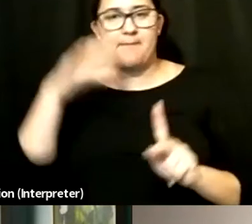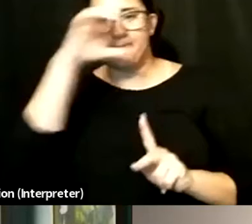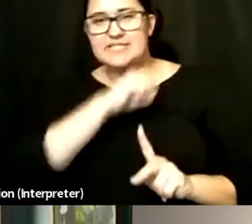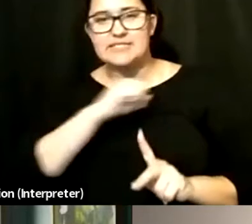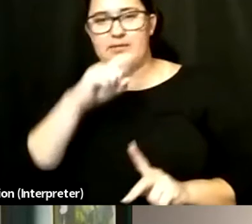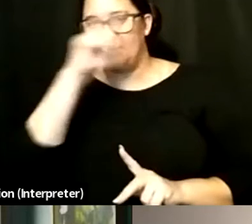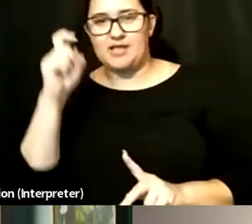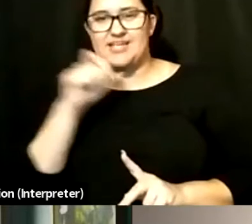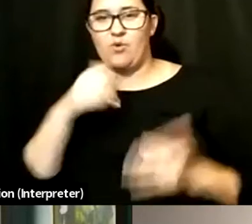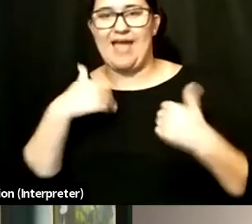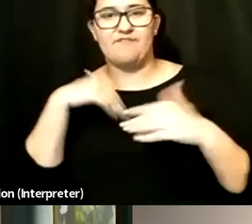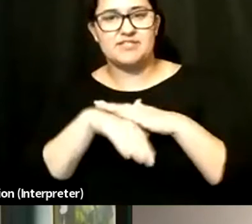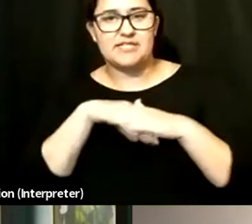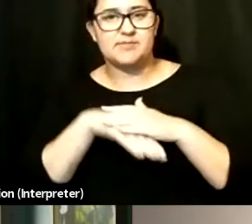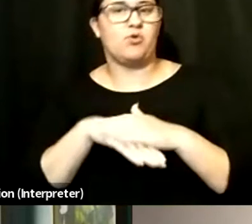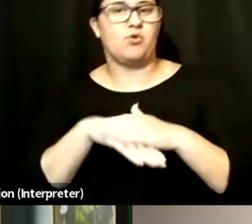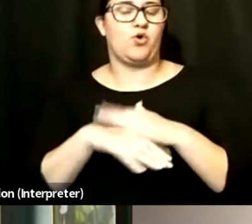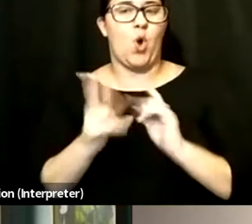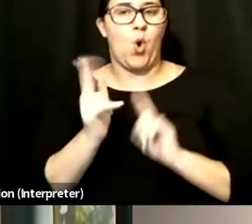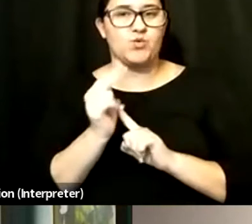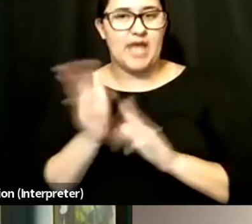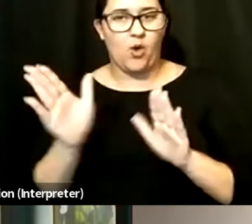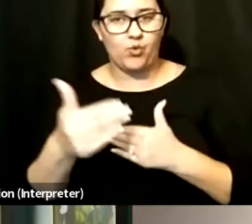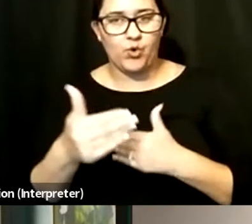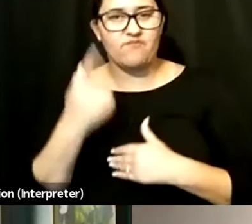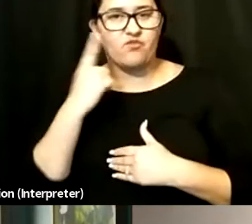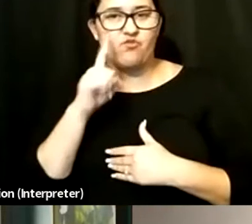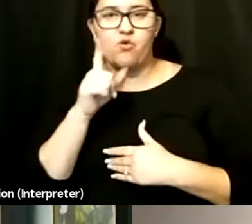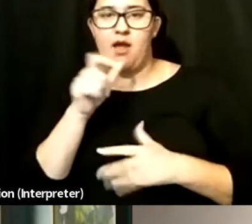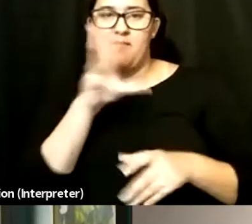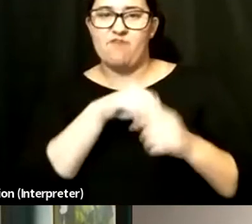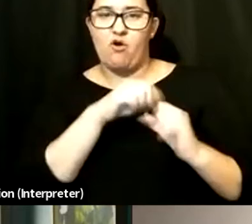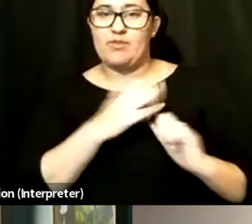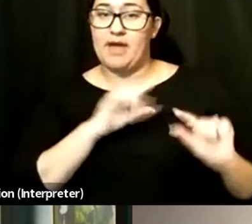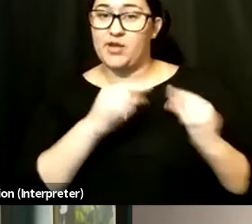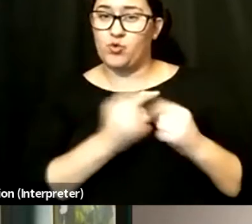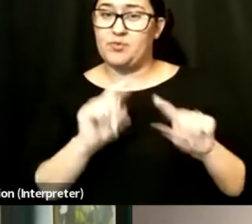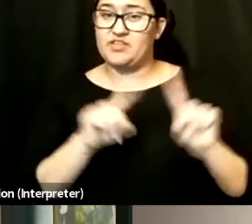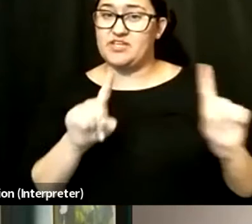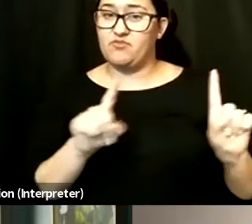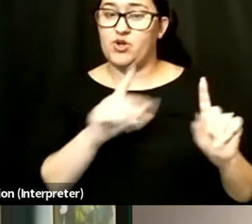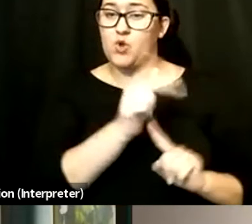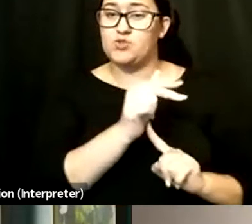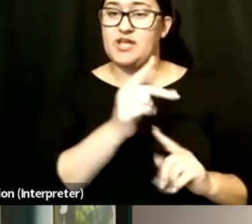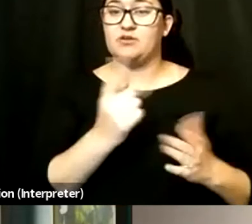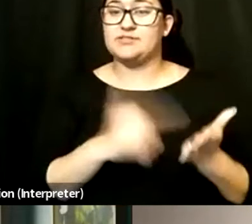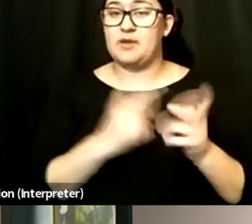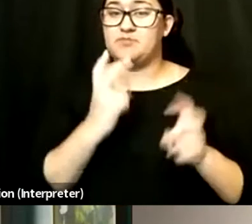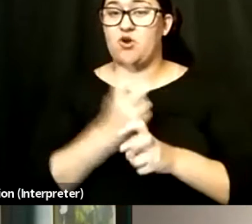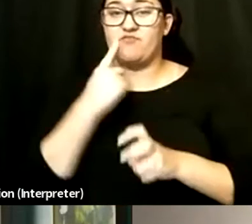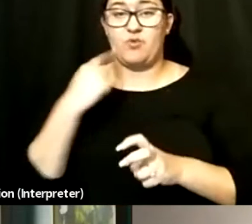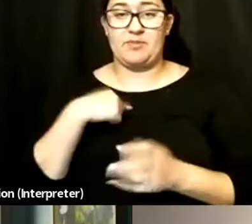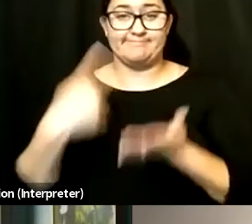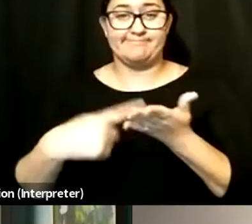in, from not being with the rest of my group and things. So these are hard to bring up sometimes, because I